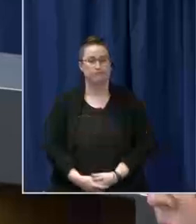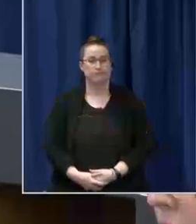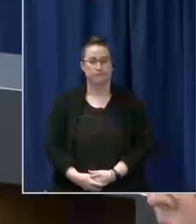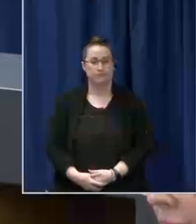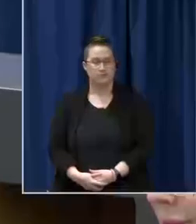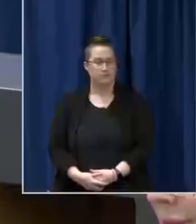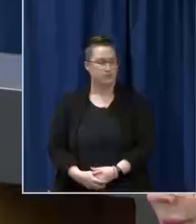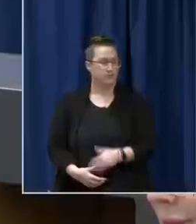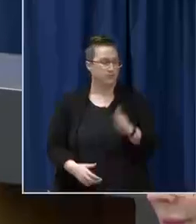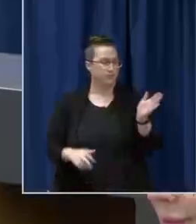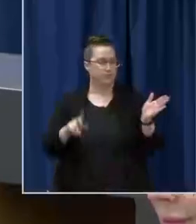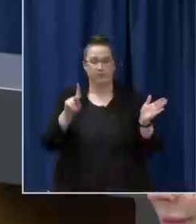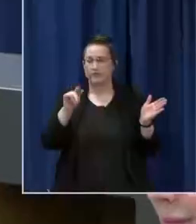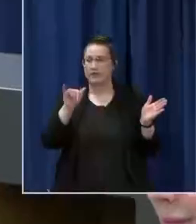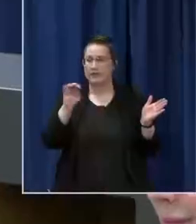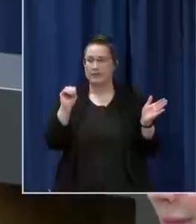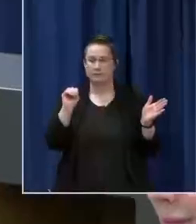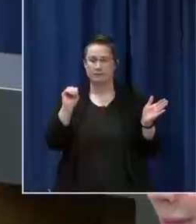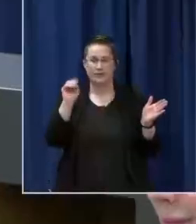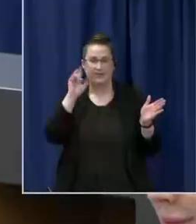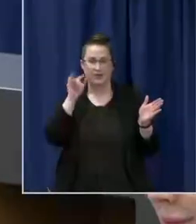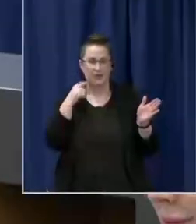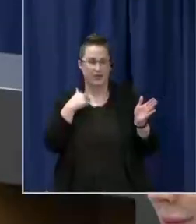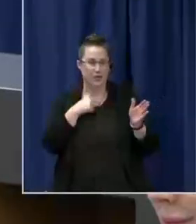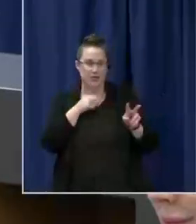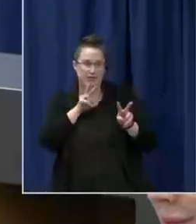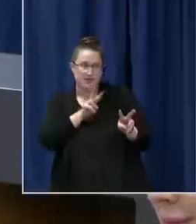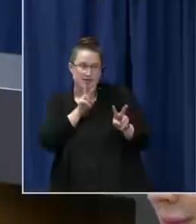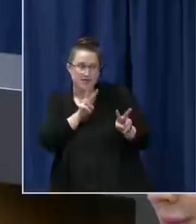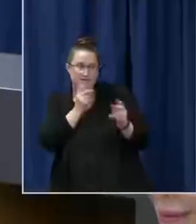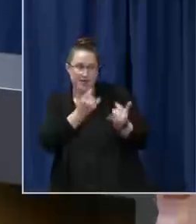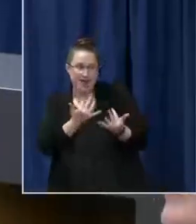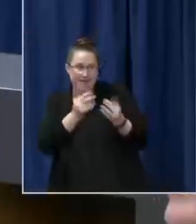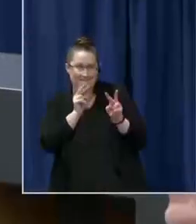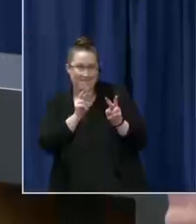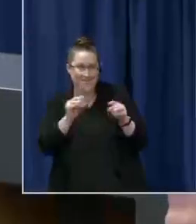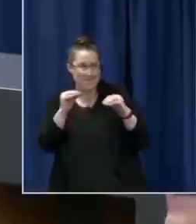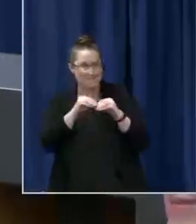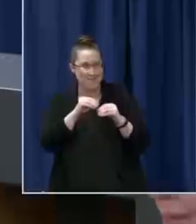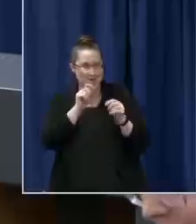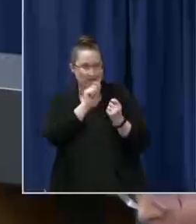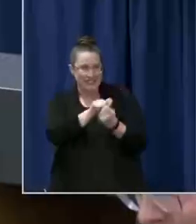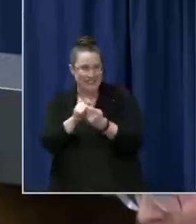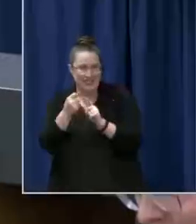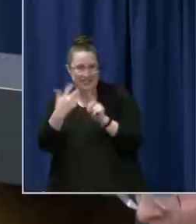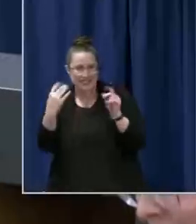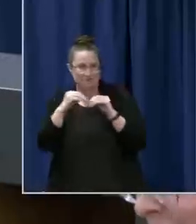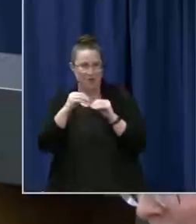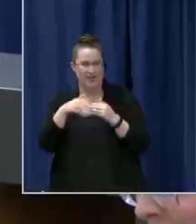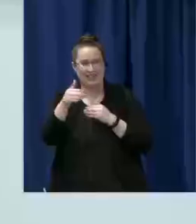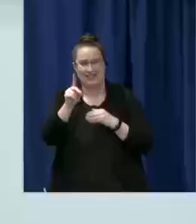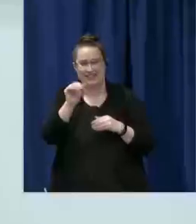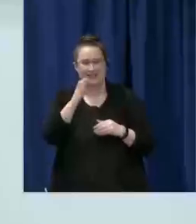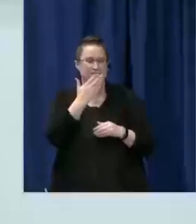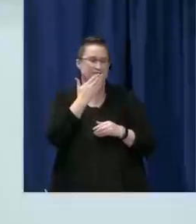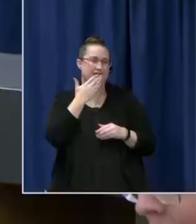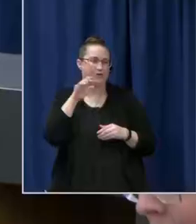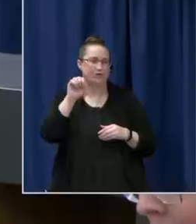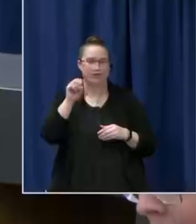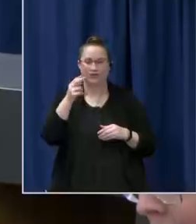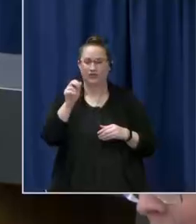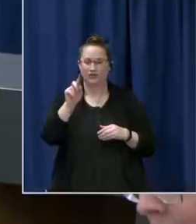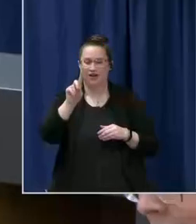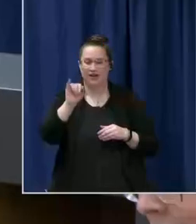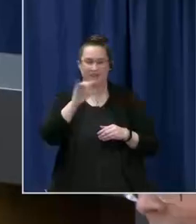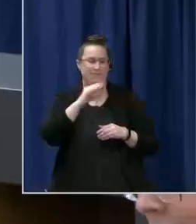Sounds like we're going to be anxiously waiting for more details at our next DAC meeting. So thank you, Shadi, and your